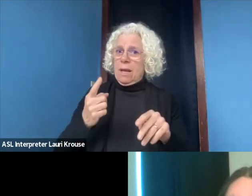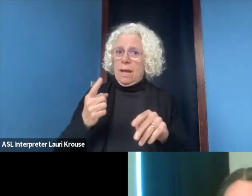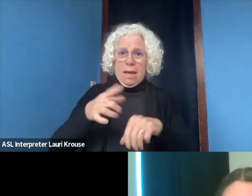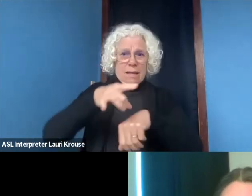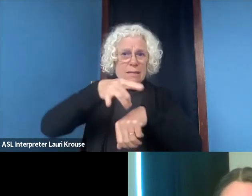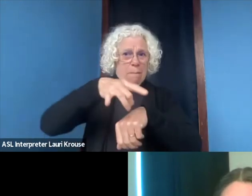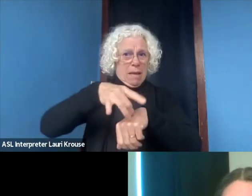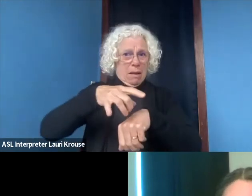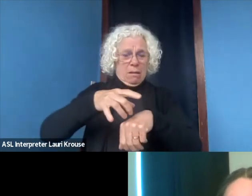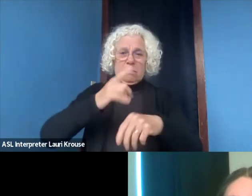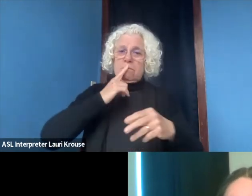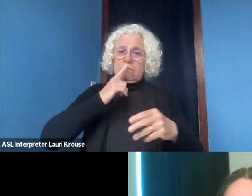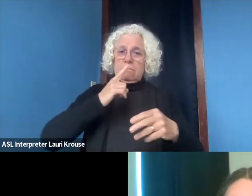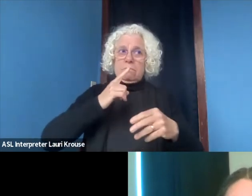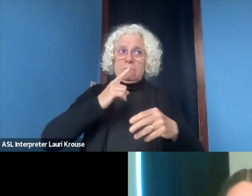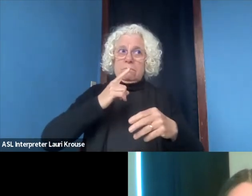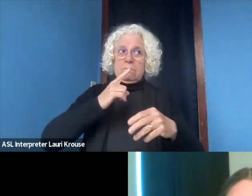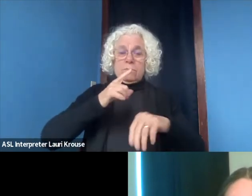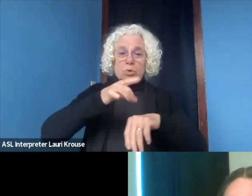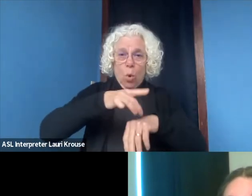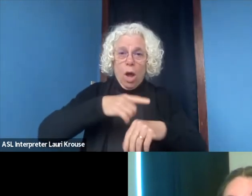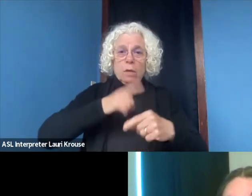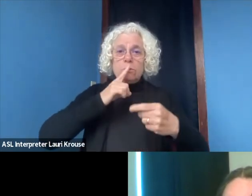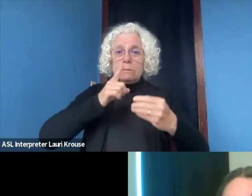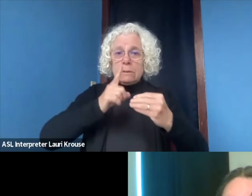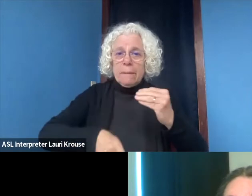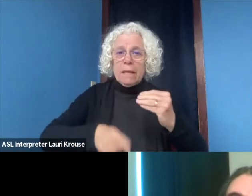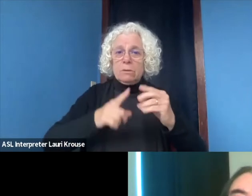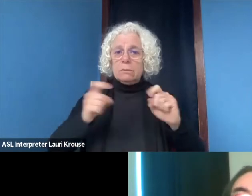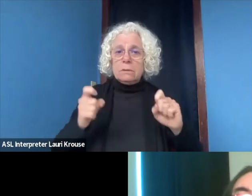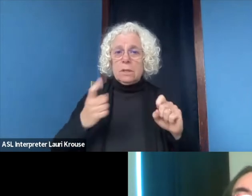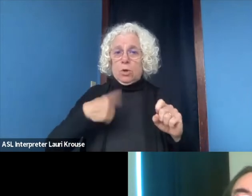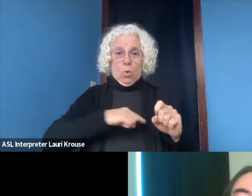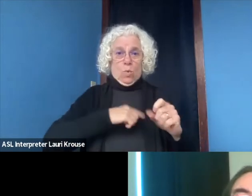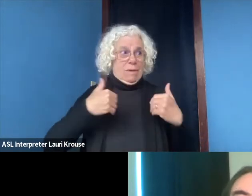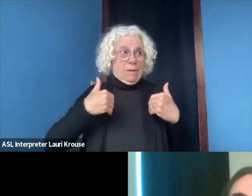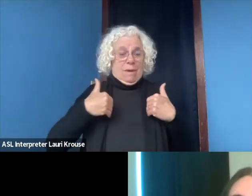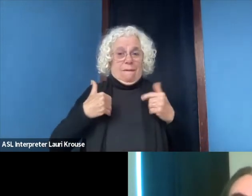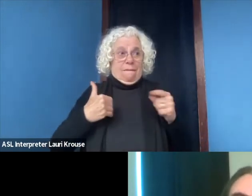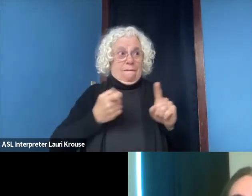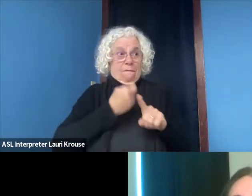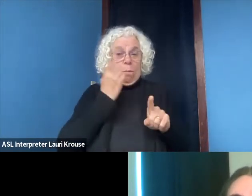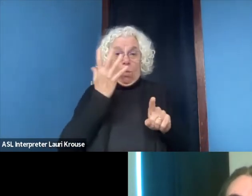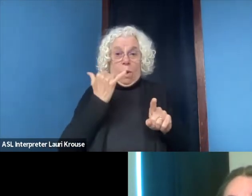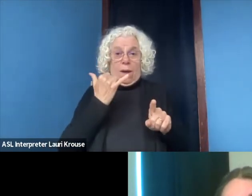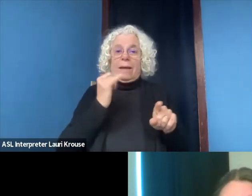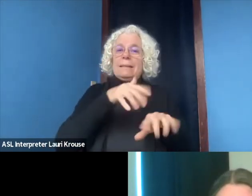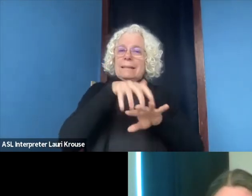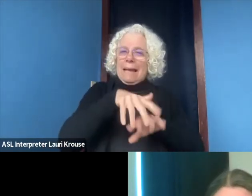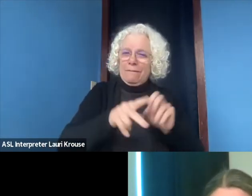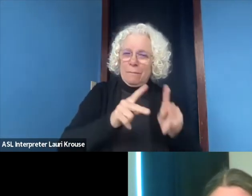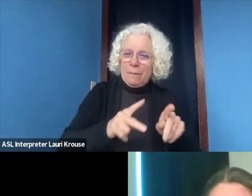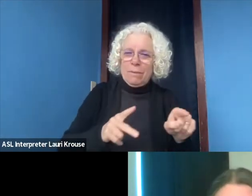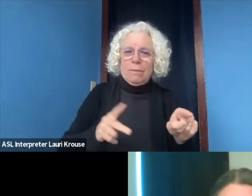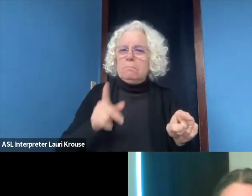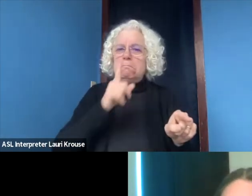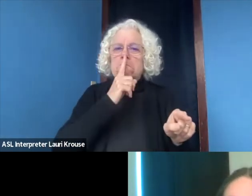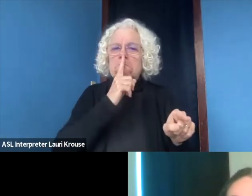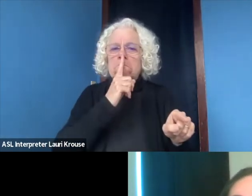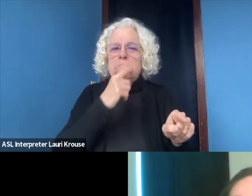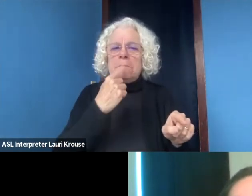us, without providing us the ability to show these crops and you guys being able to take them